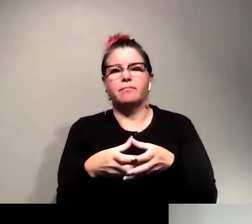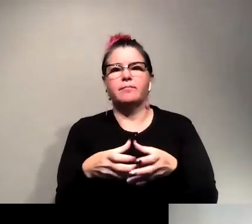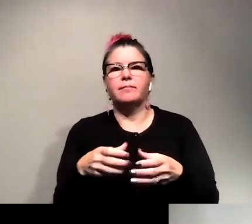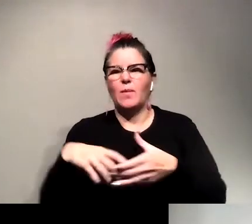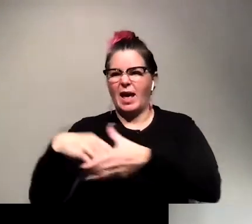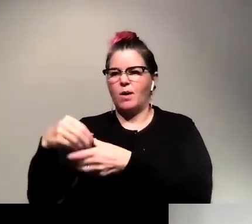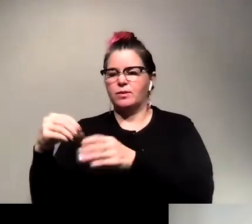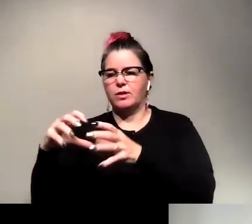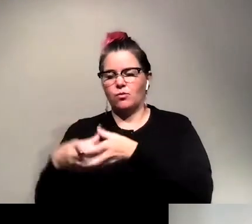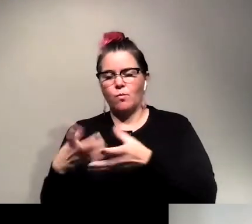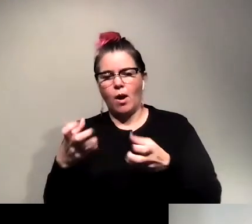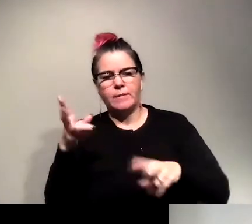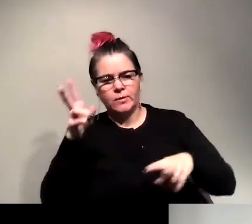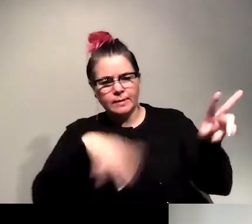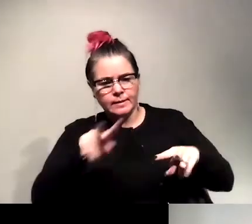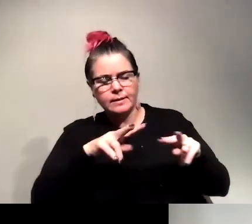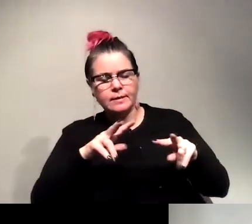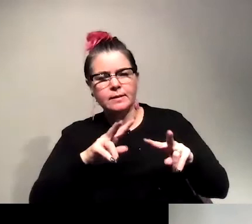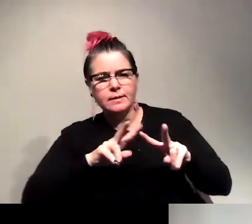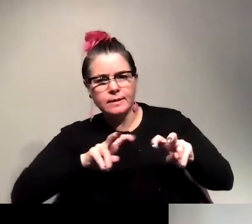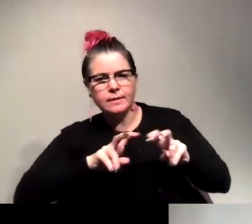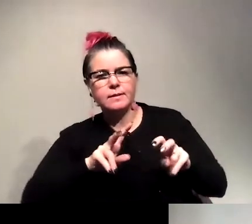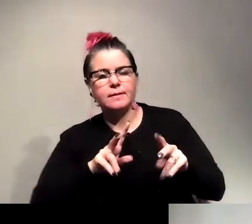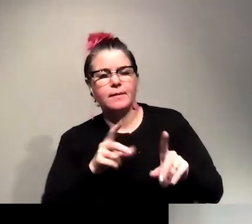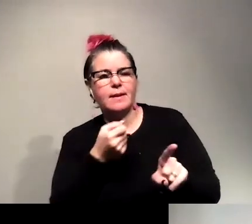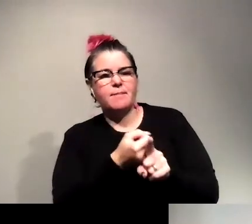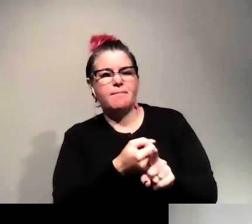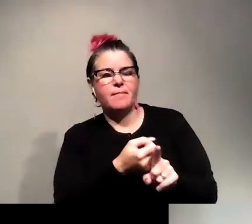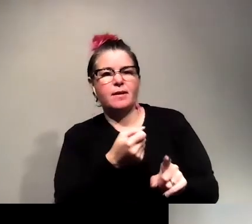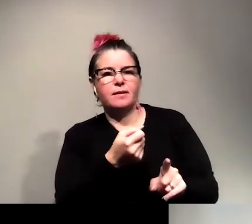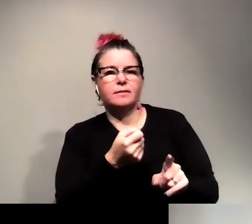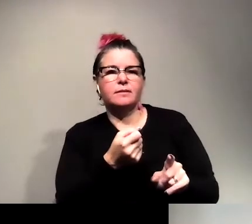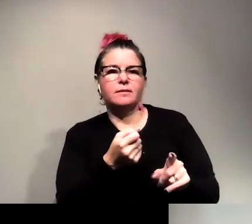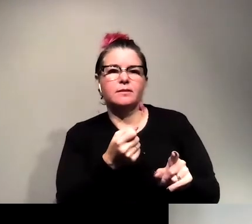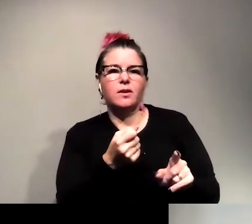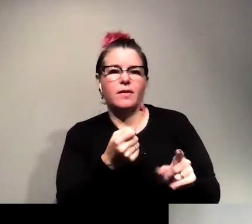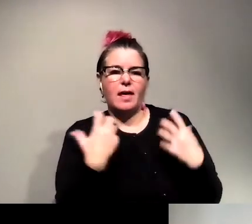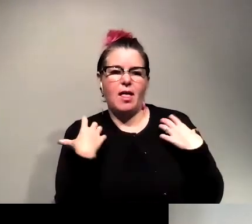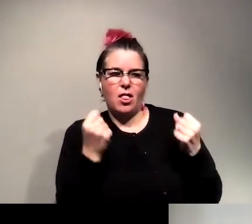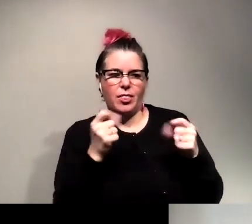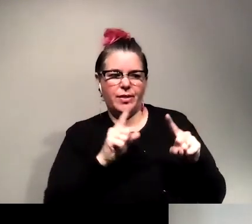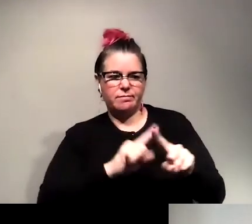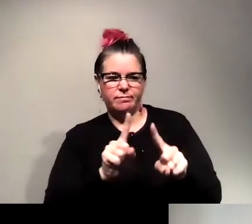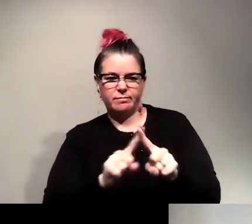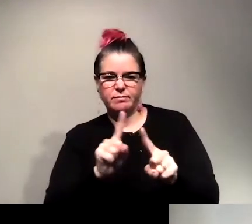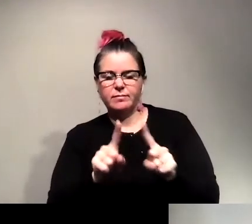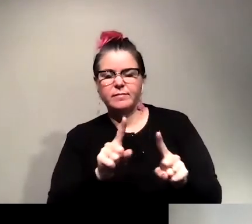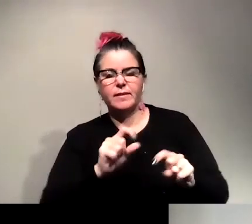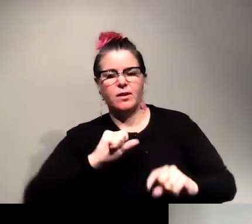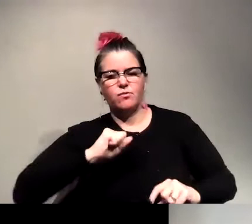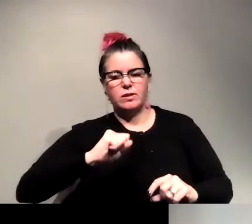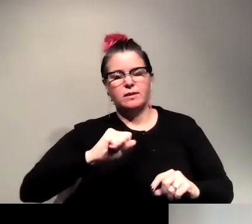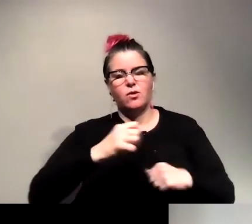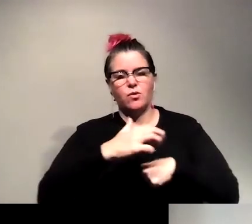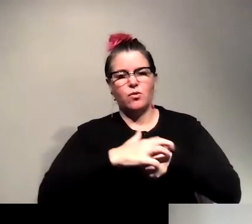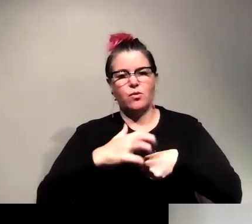at really the effects of the fitness differences in these resistant in this resistant grape